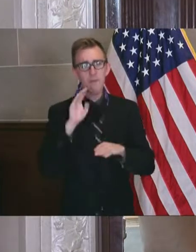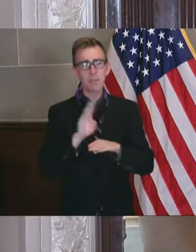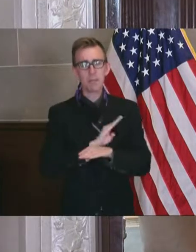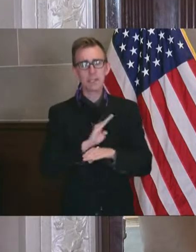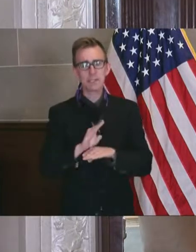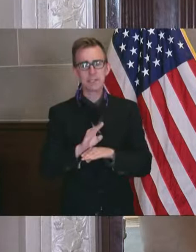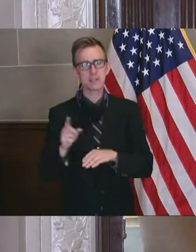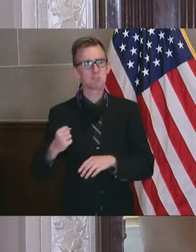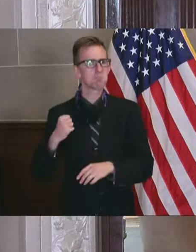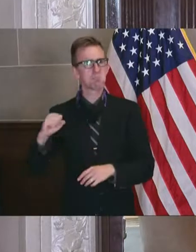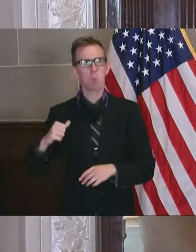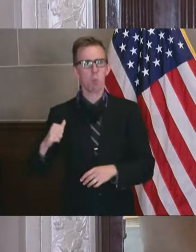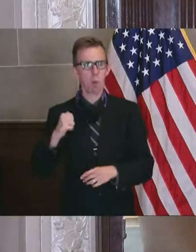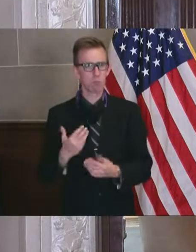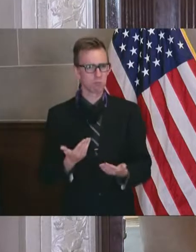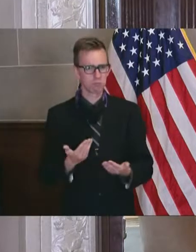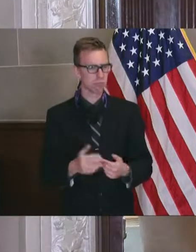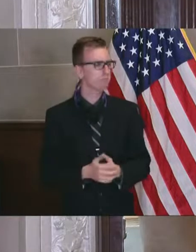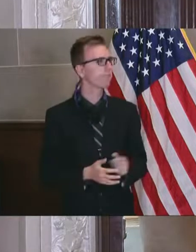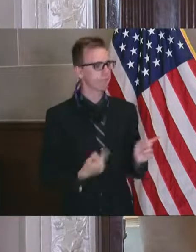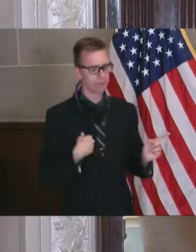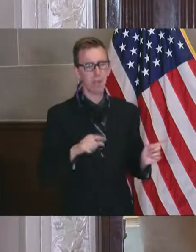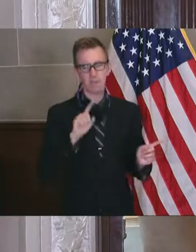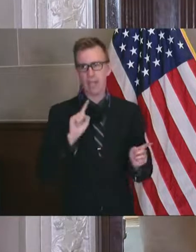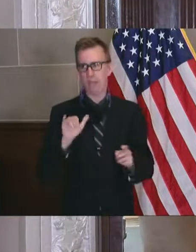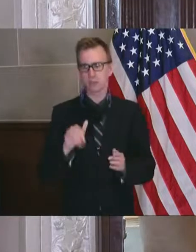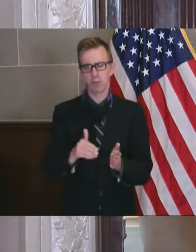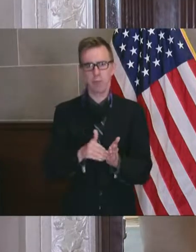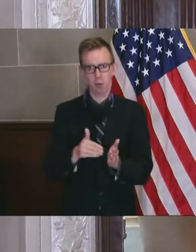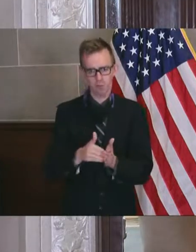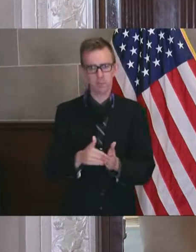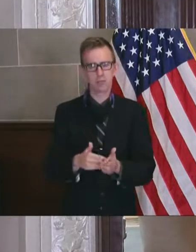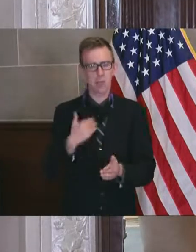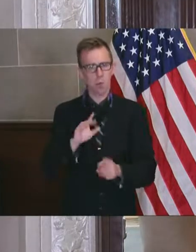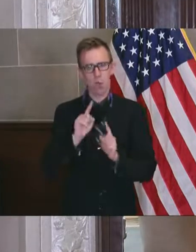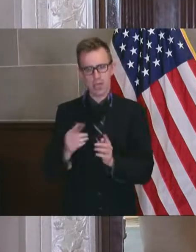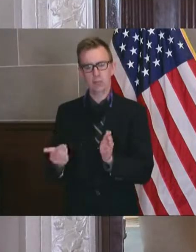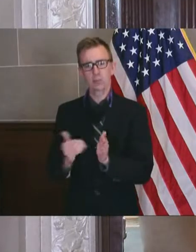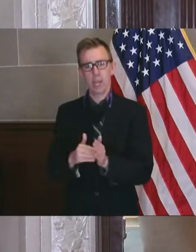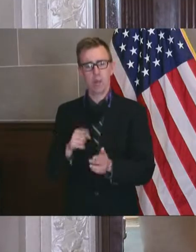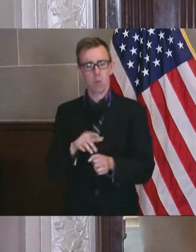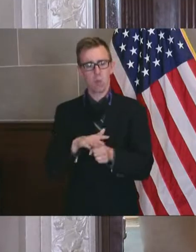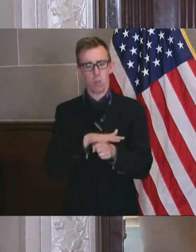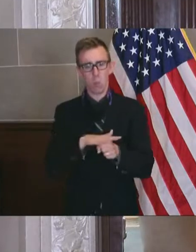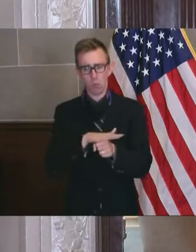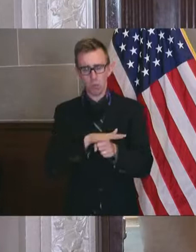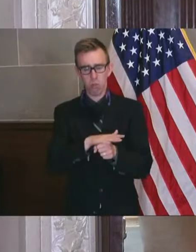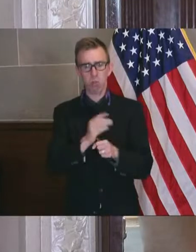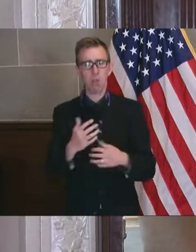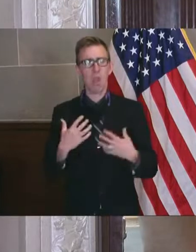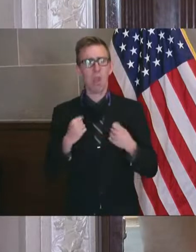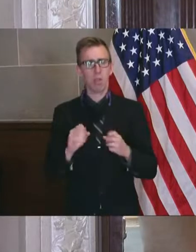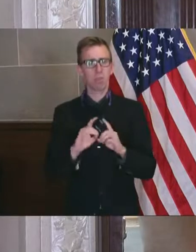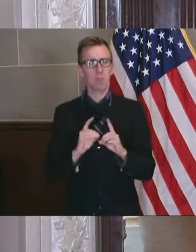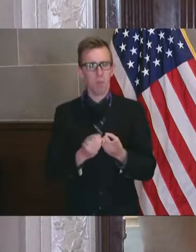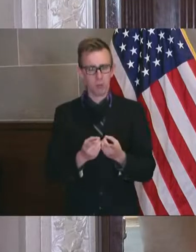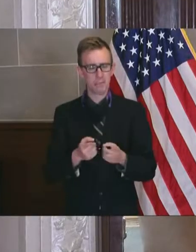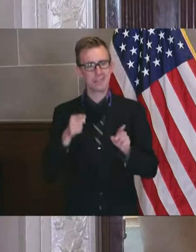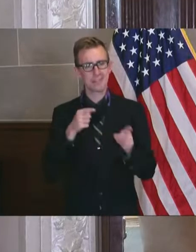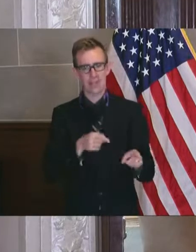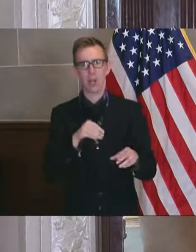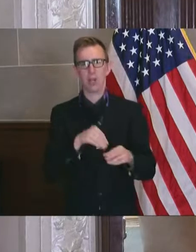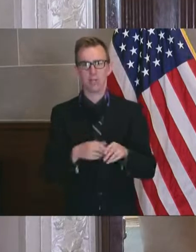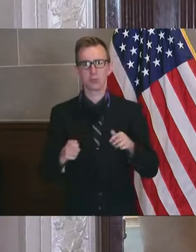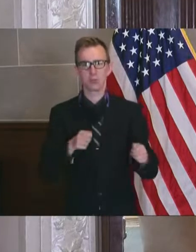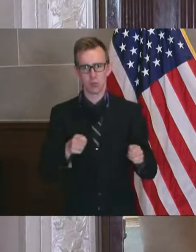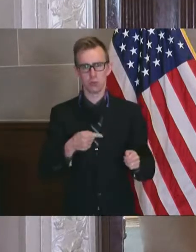businesses refuse to? I've answered that multiple times. I'll answer it again. It's the local levels, the local health departments are the ones in charge